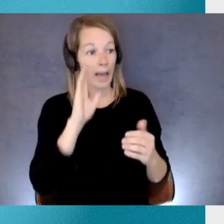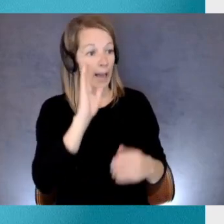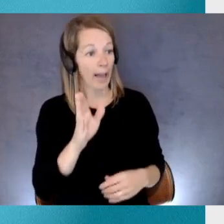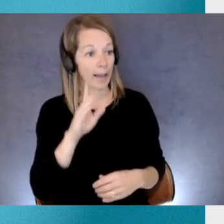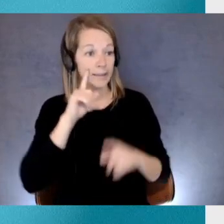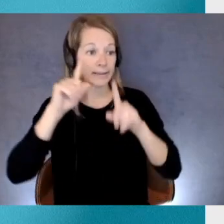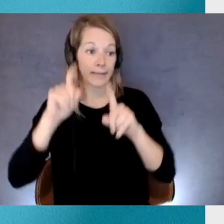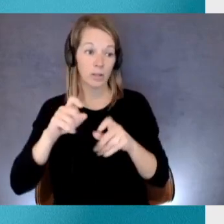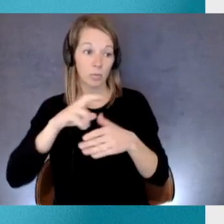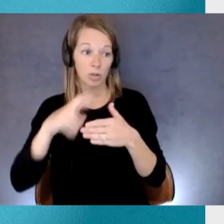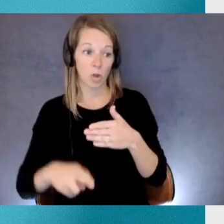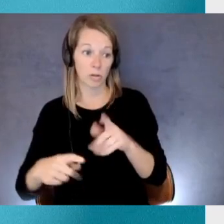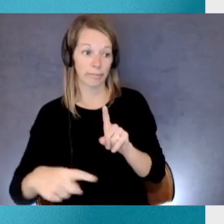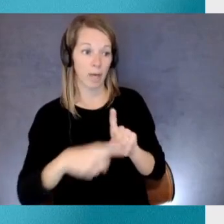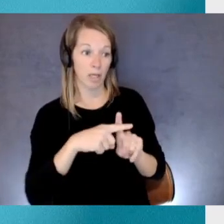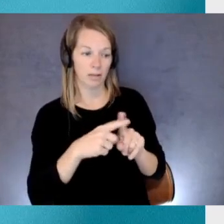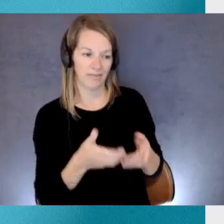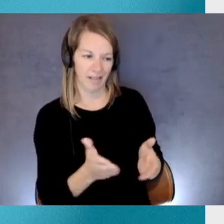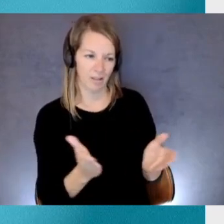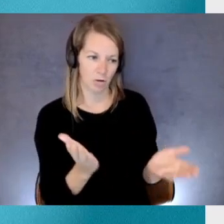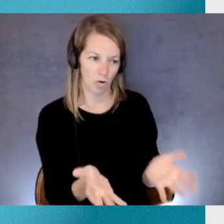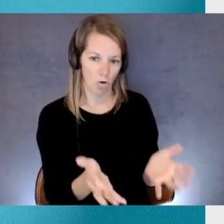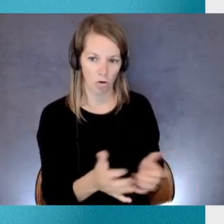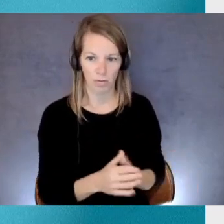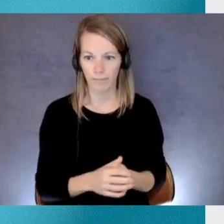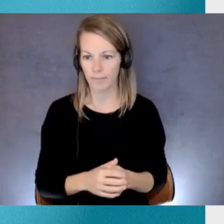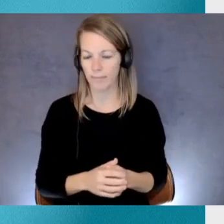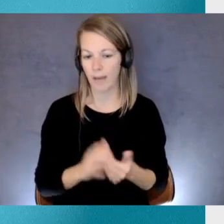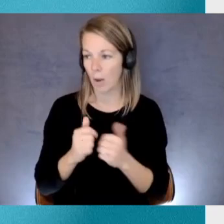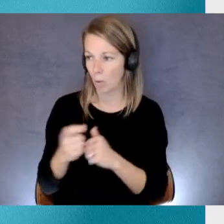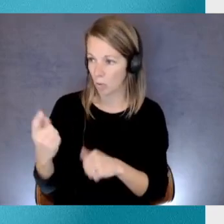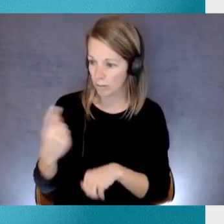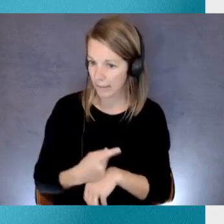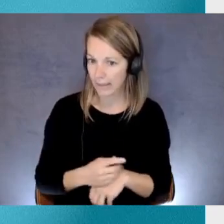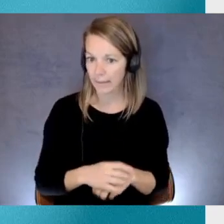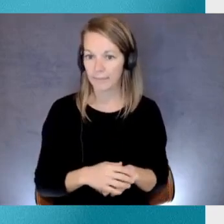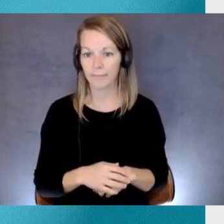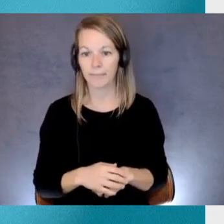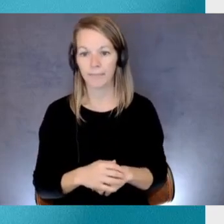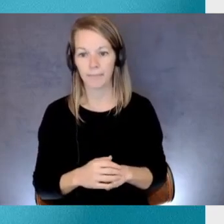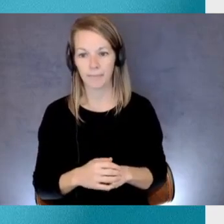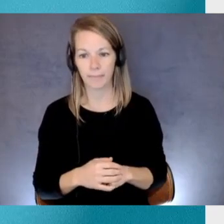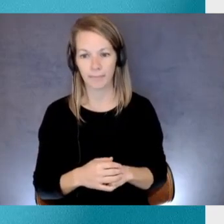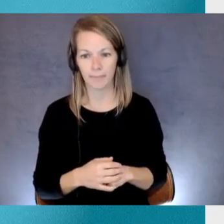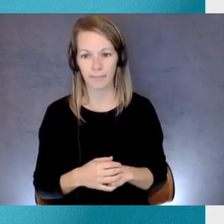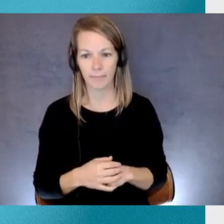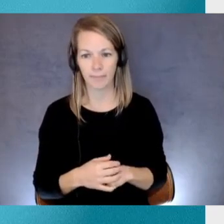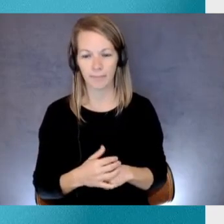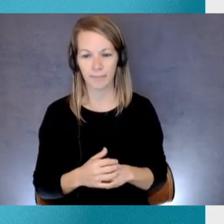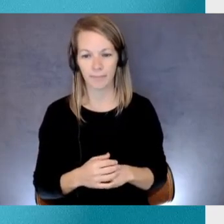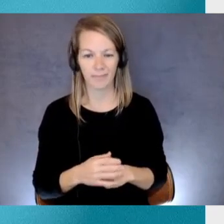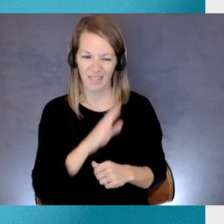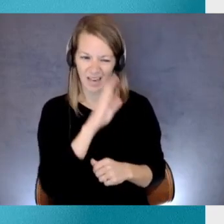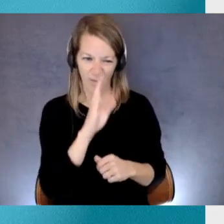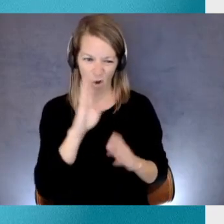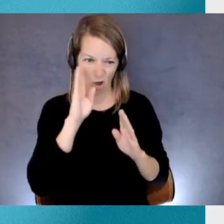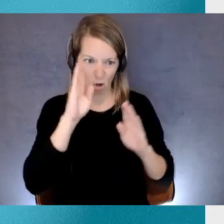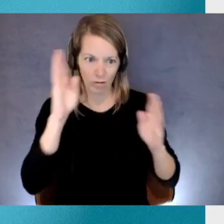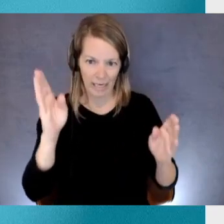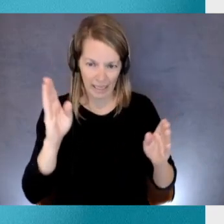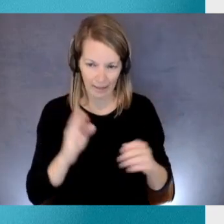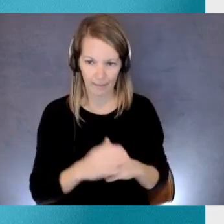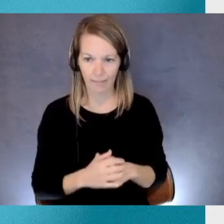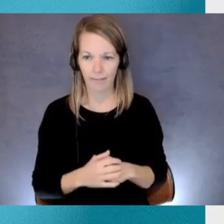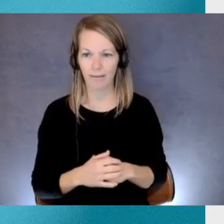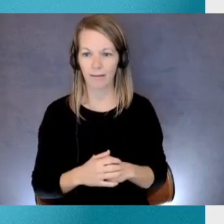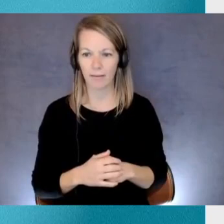came back positive. Let's talk. Nice. How are you today? Again, inquiring. Never a greeting, though. Never a greeting. That's